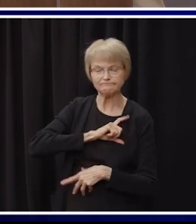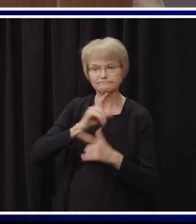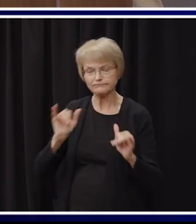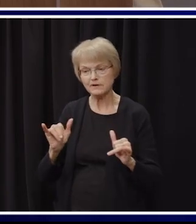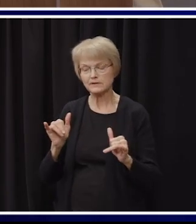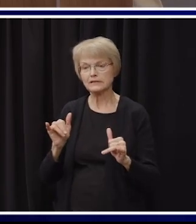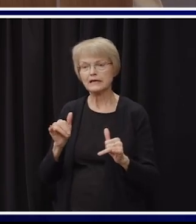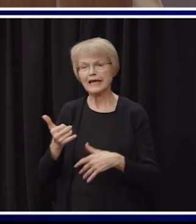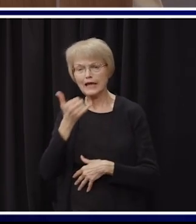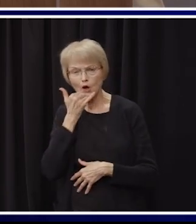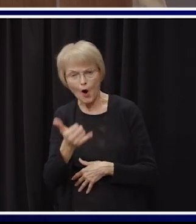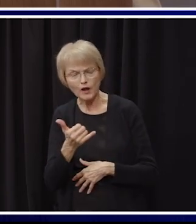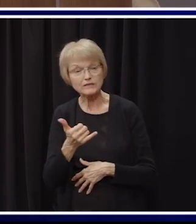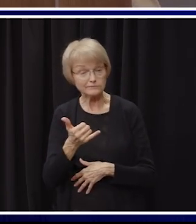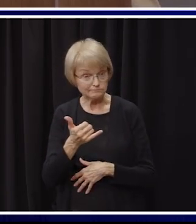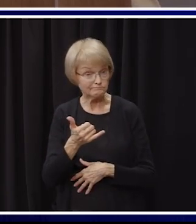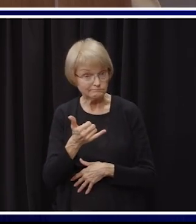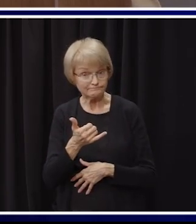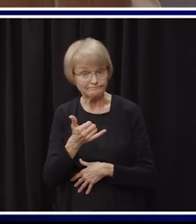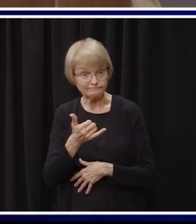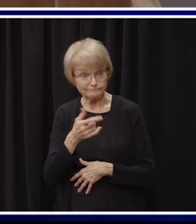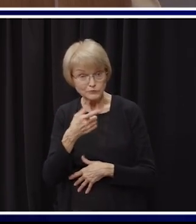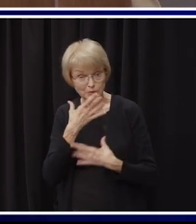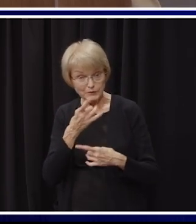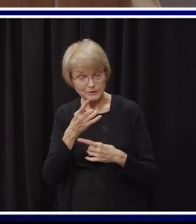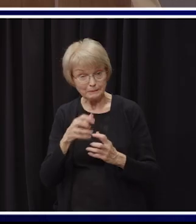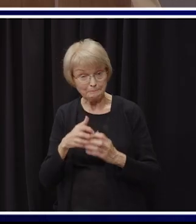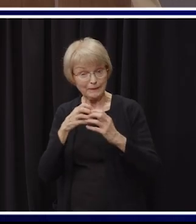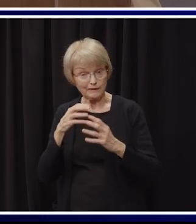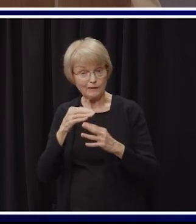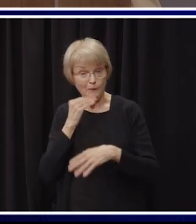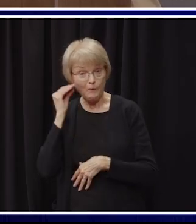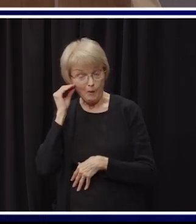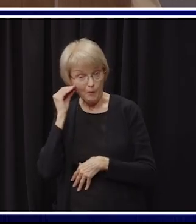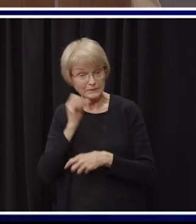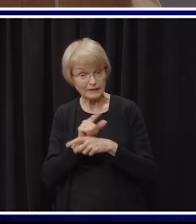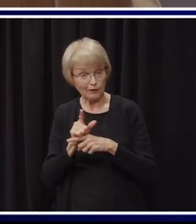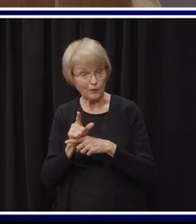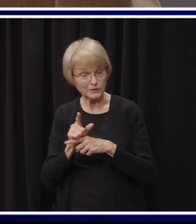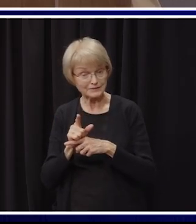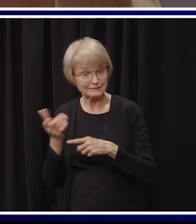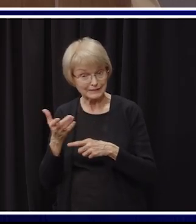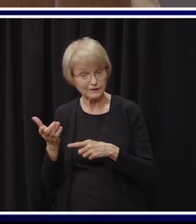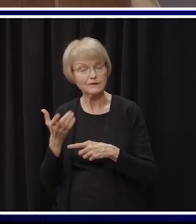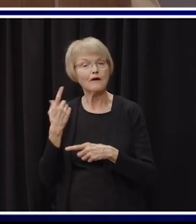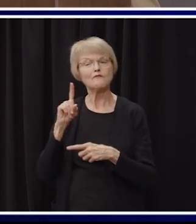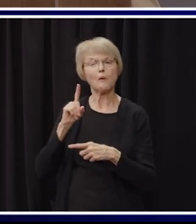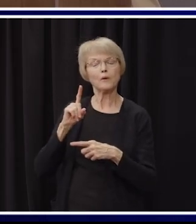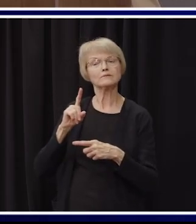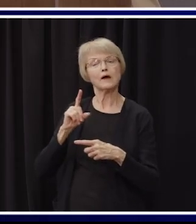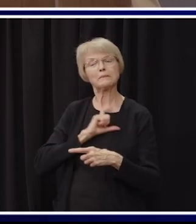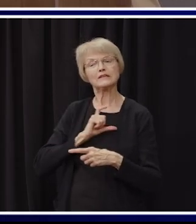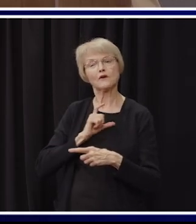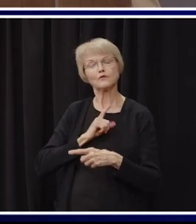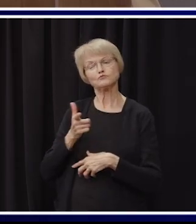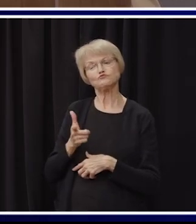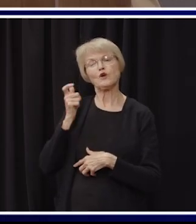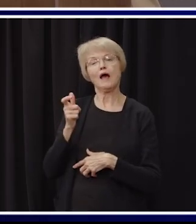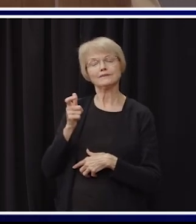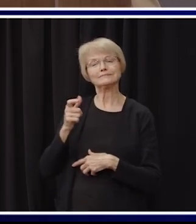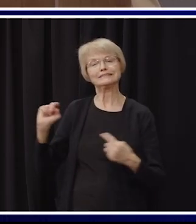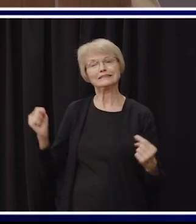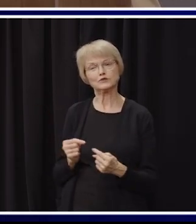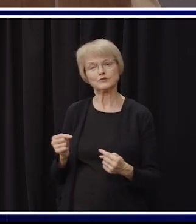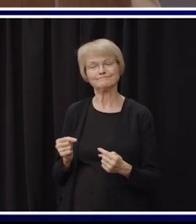in building a home in St. Louis for an injured police officer who was shot in the line of duty and unfortunately